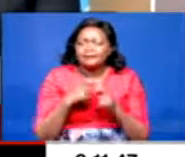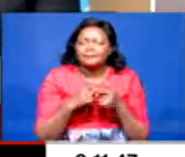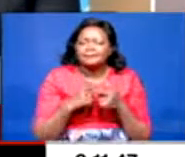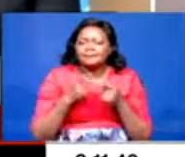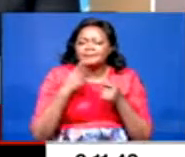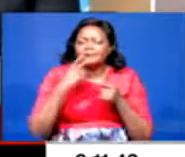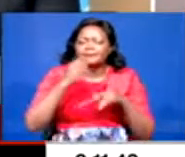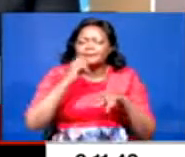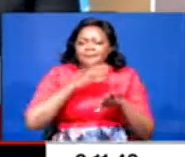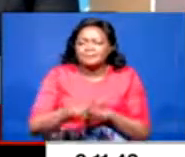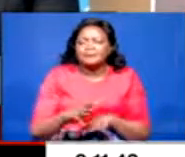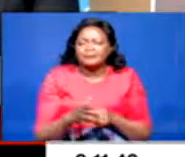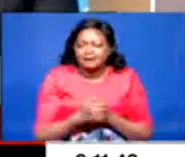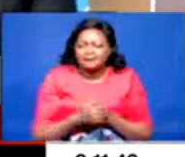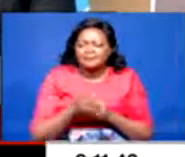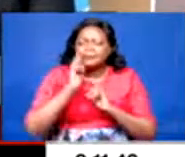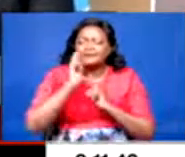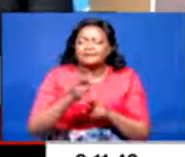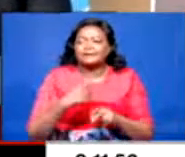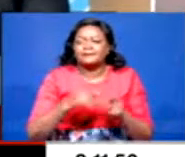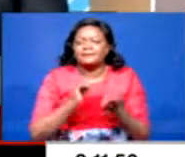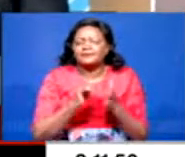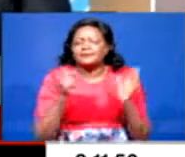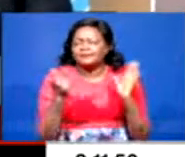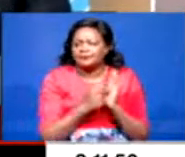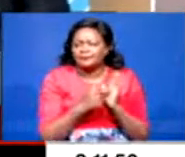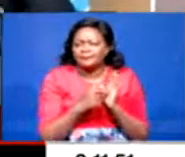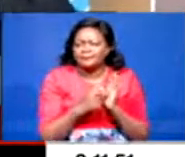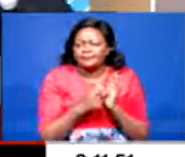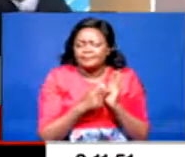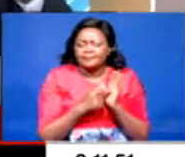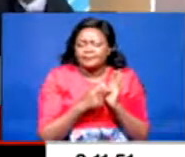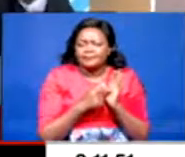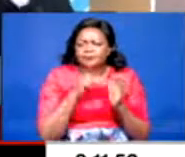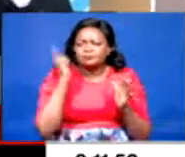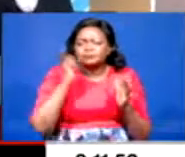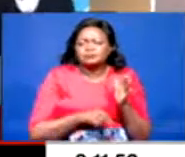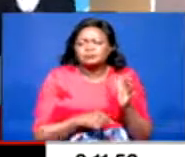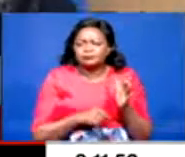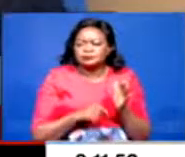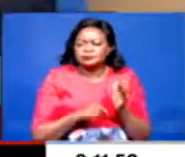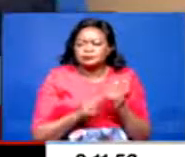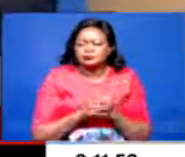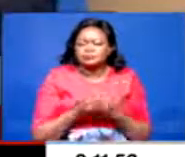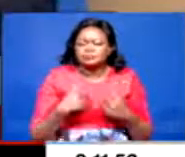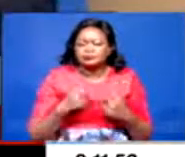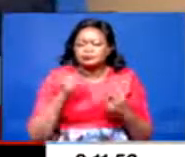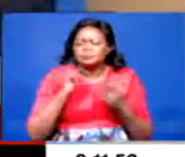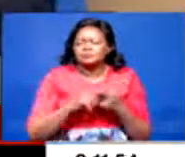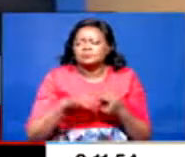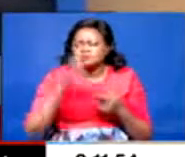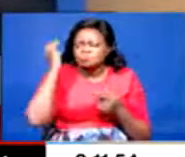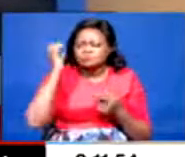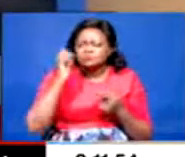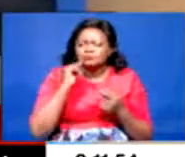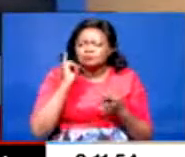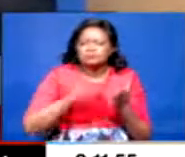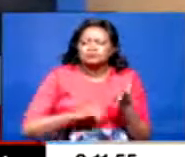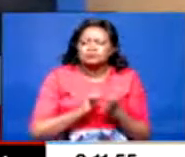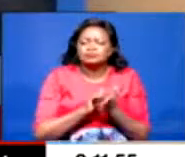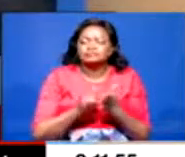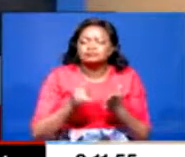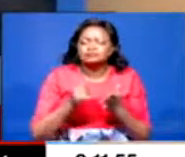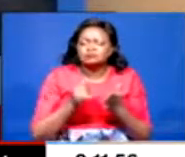of results from that point of voting all the way up until when Chebukati tells us who is the next president